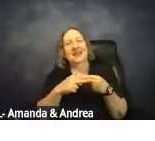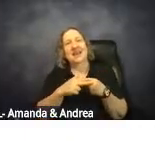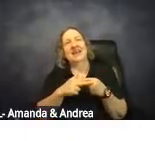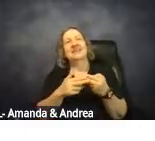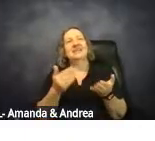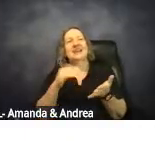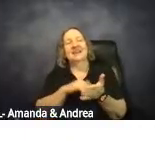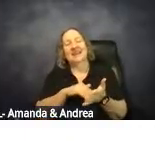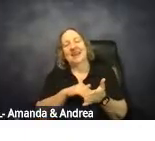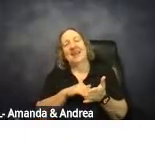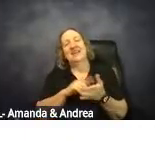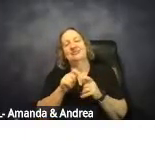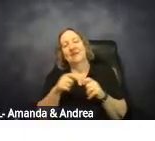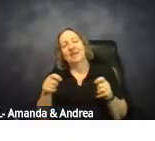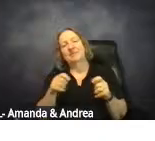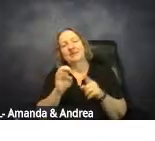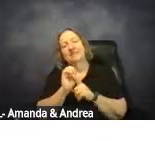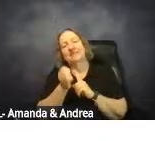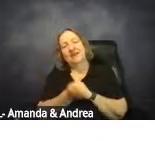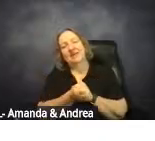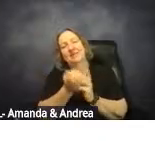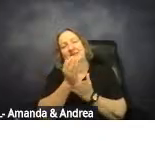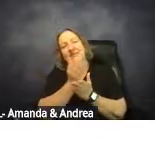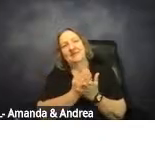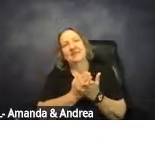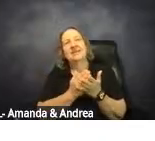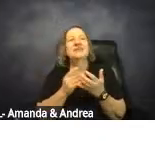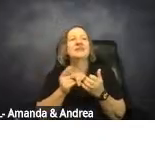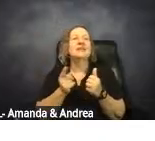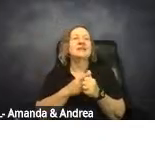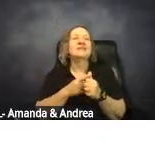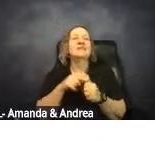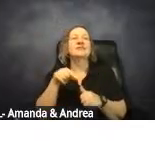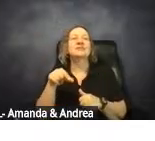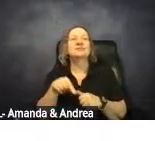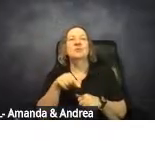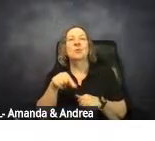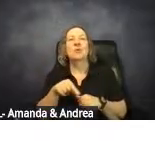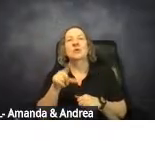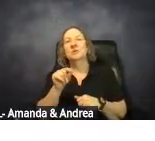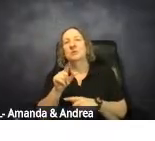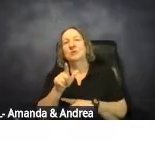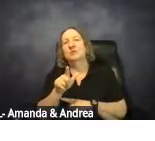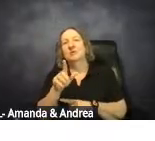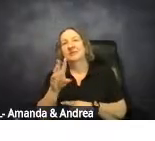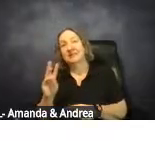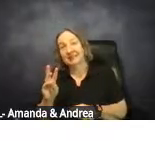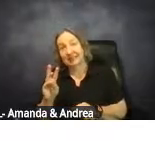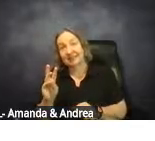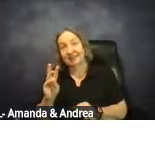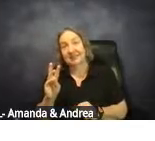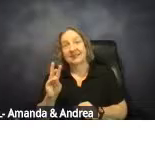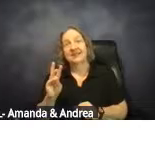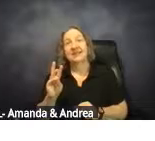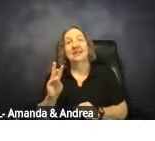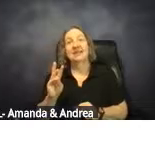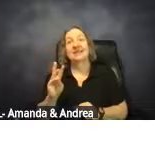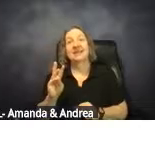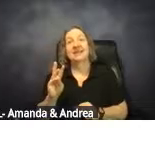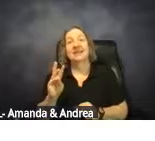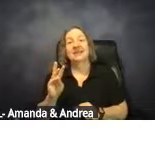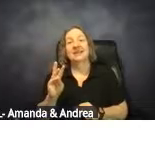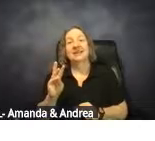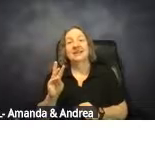wrapping up the environmental phase, that first quarter of 2026. going